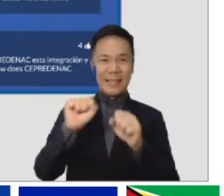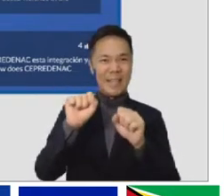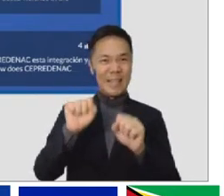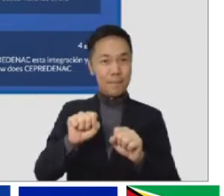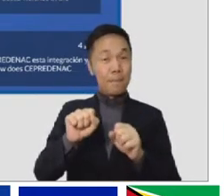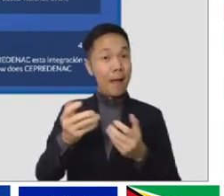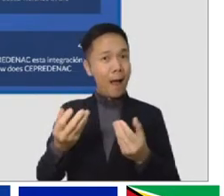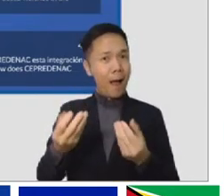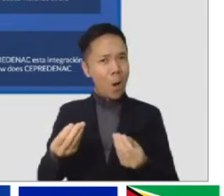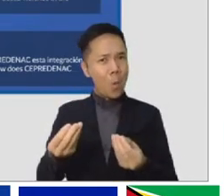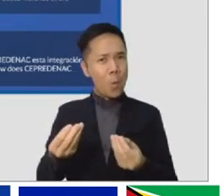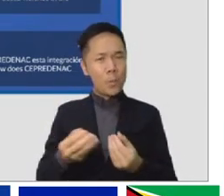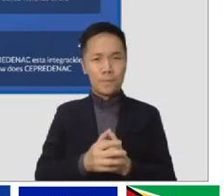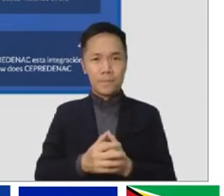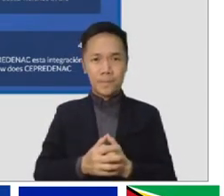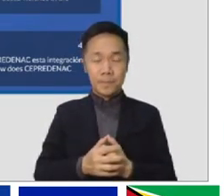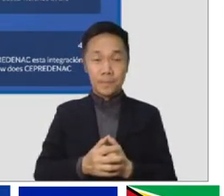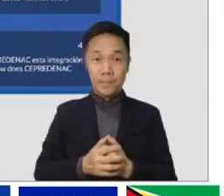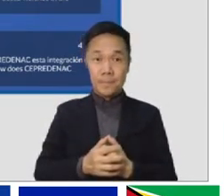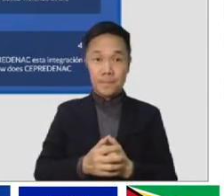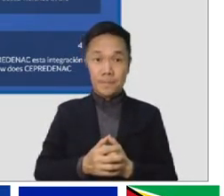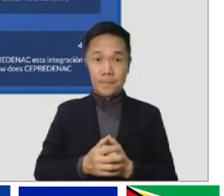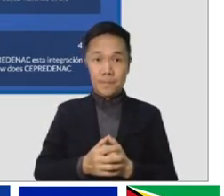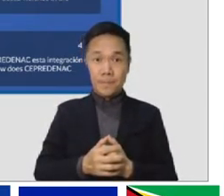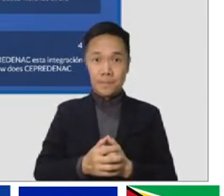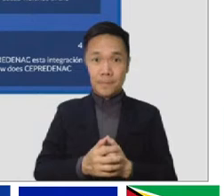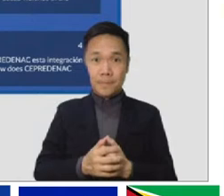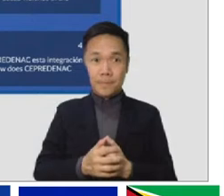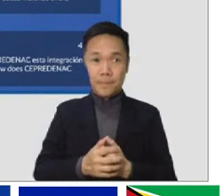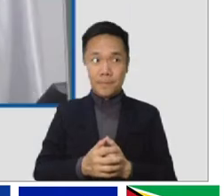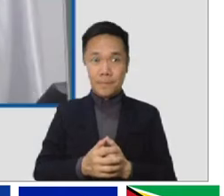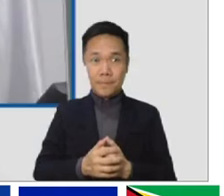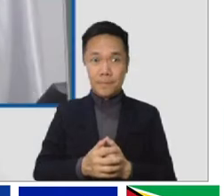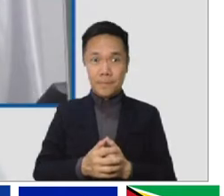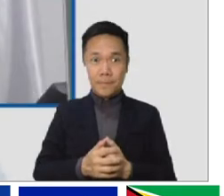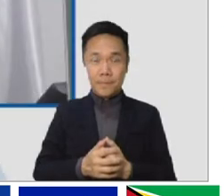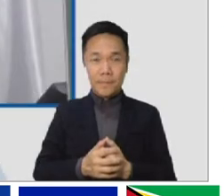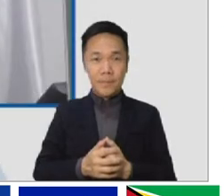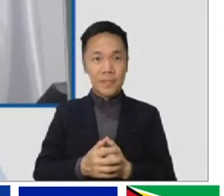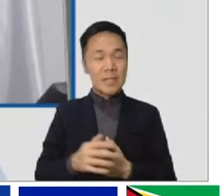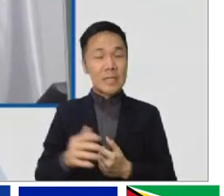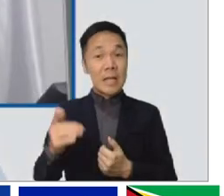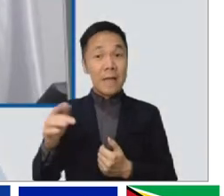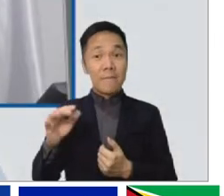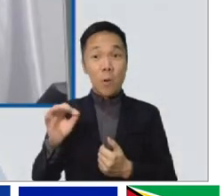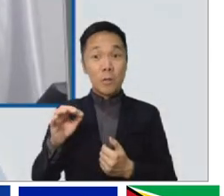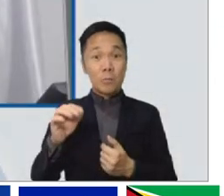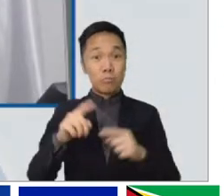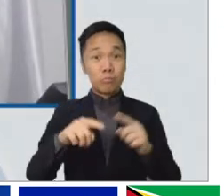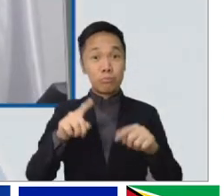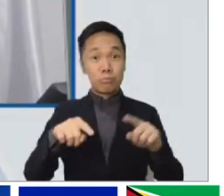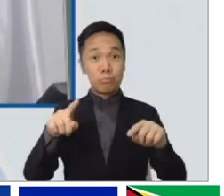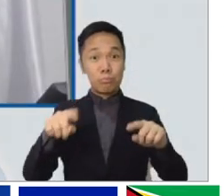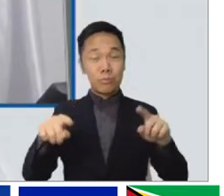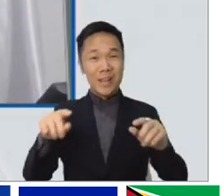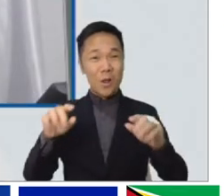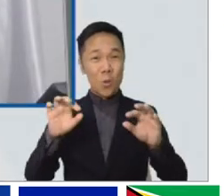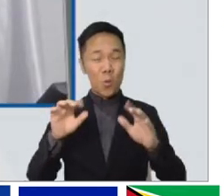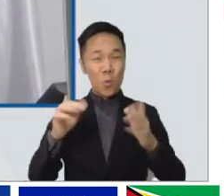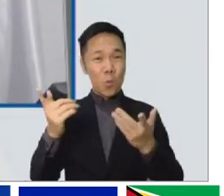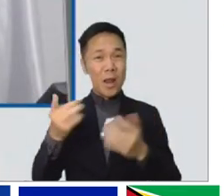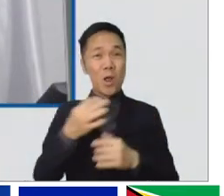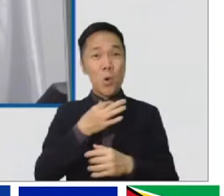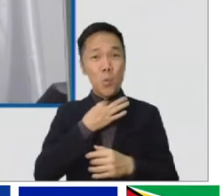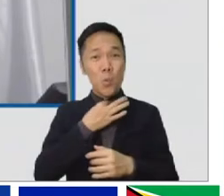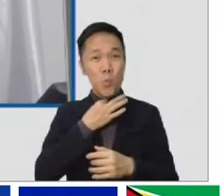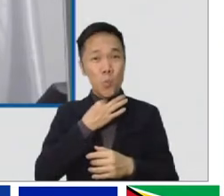multiple threats in case of a systemic risk? Well, I think the translation came over, so I